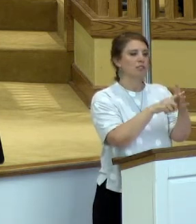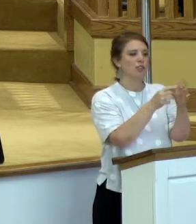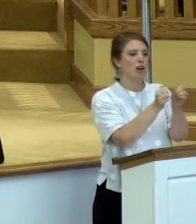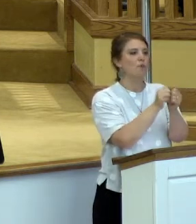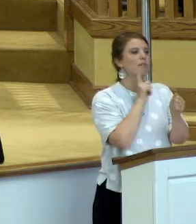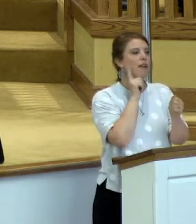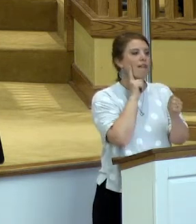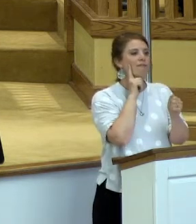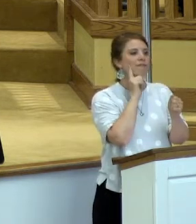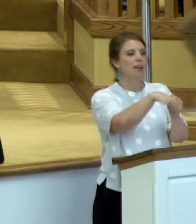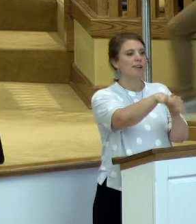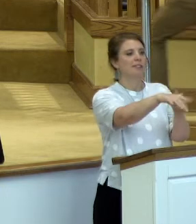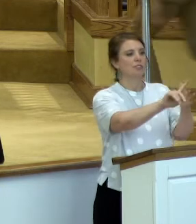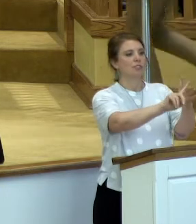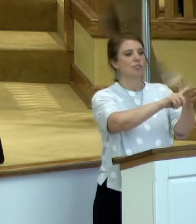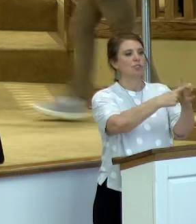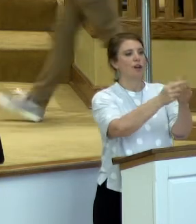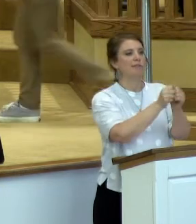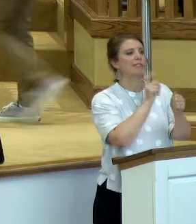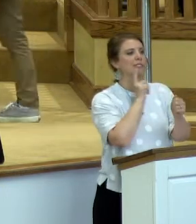deaf.